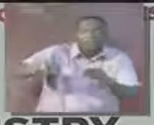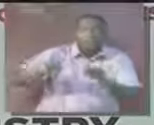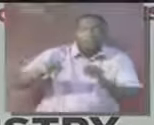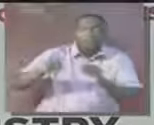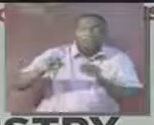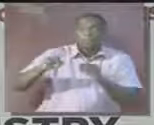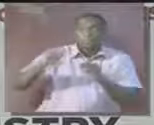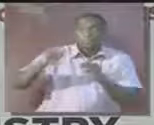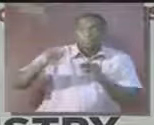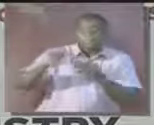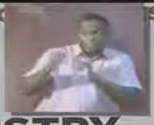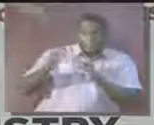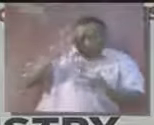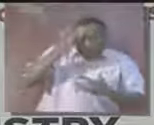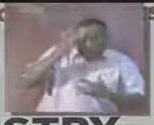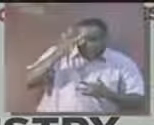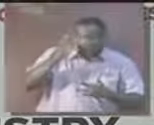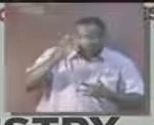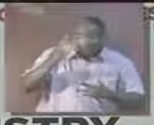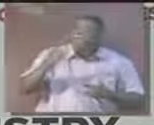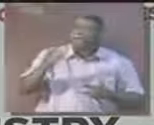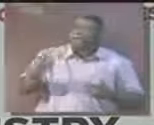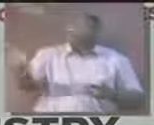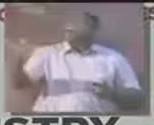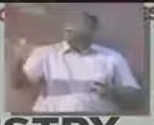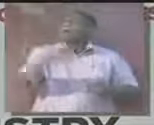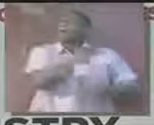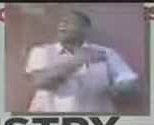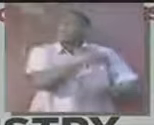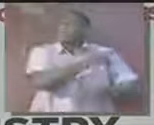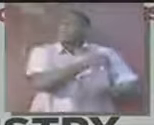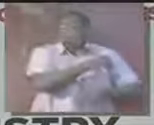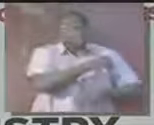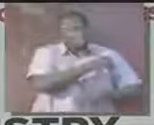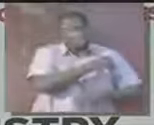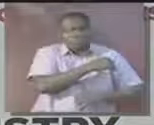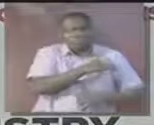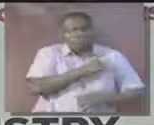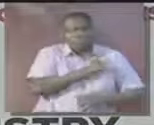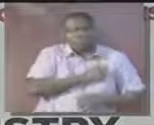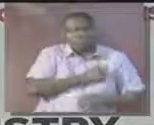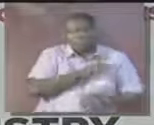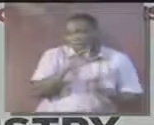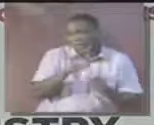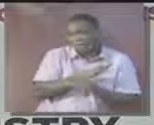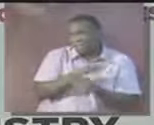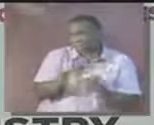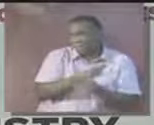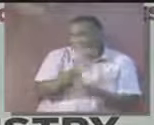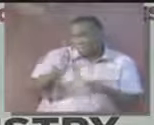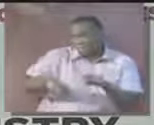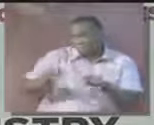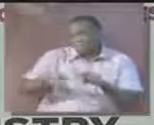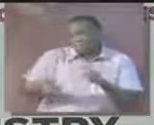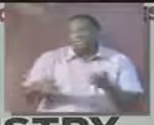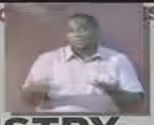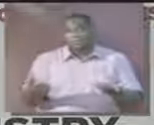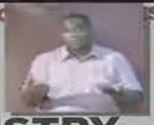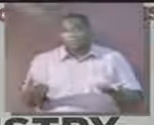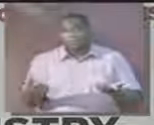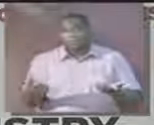Ladies and gentlemen, we have called this position on ourselves, and it is up